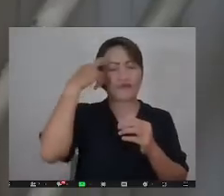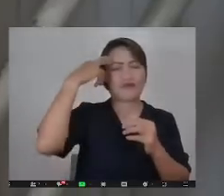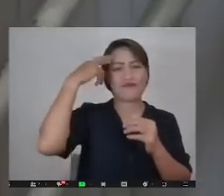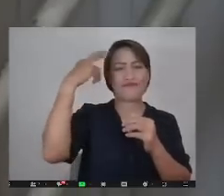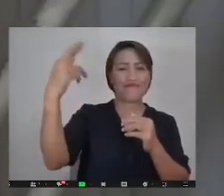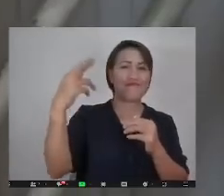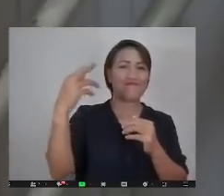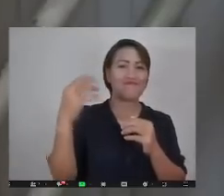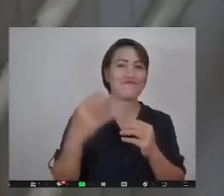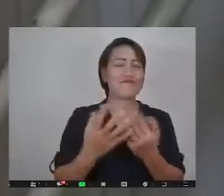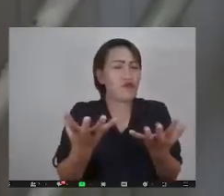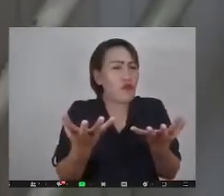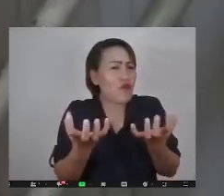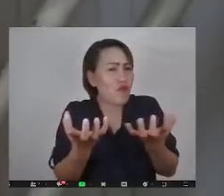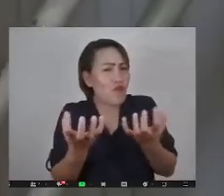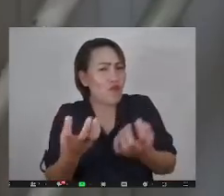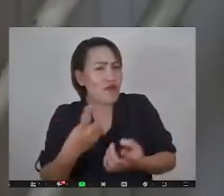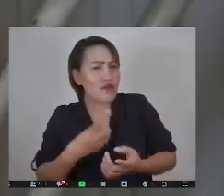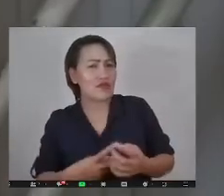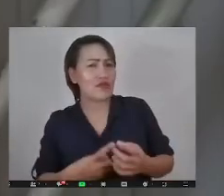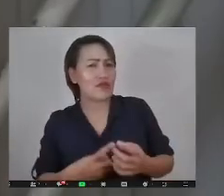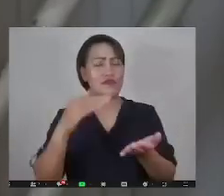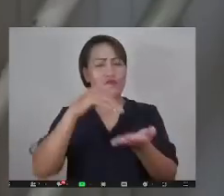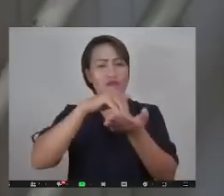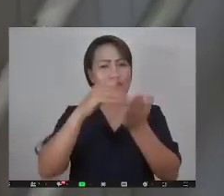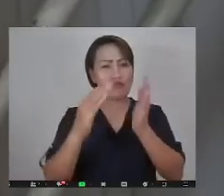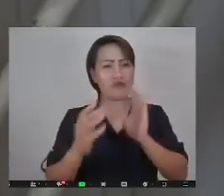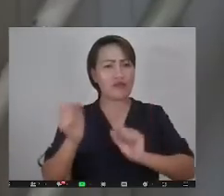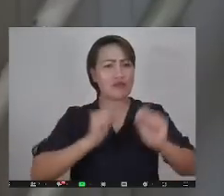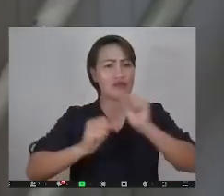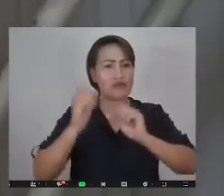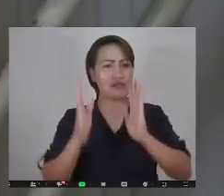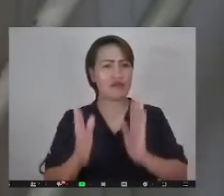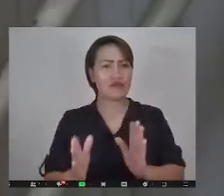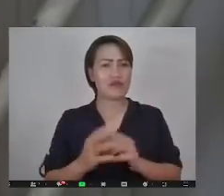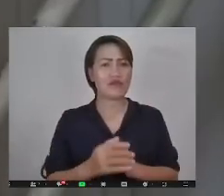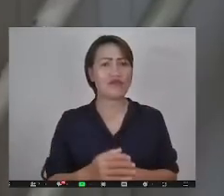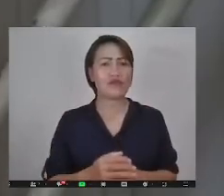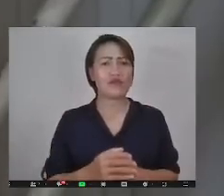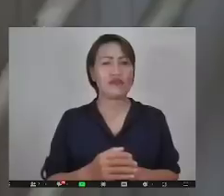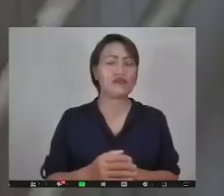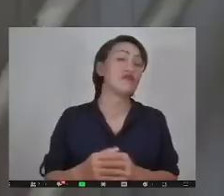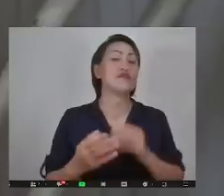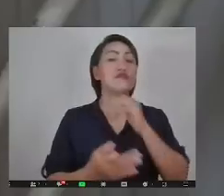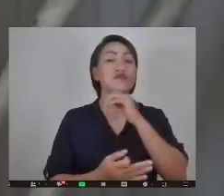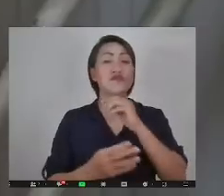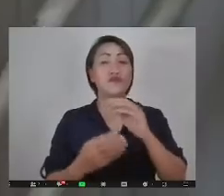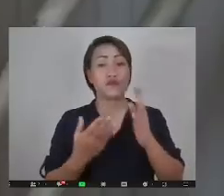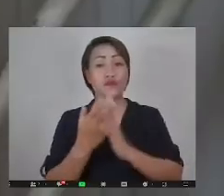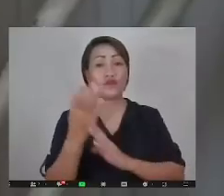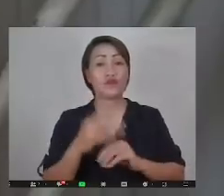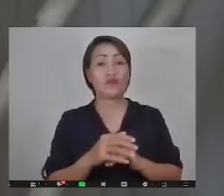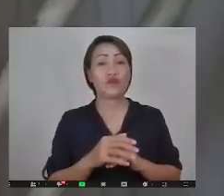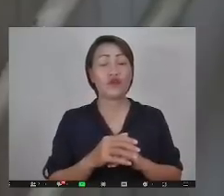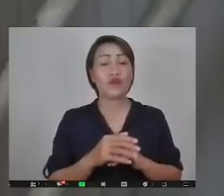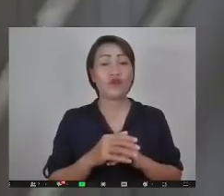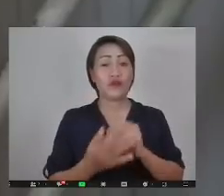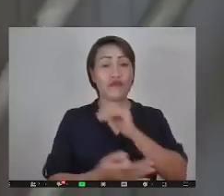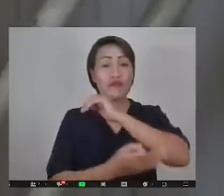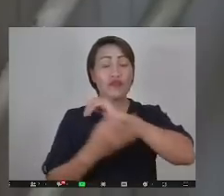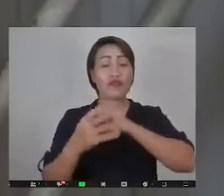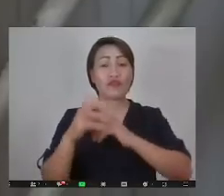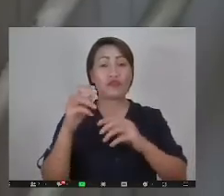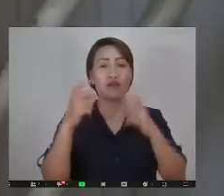scientists. Through a partnership with the Gokongwei Brothers Foundation, the winners of the NSTF